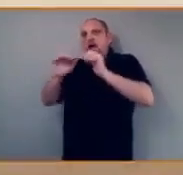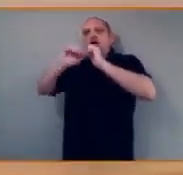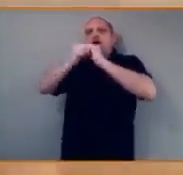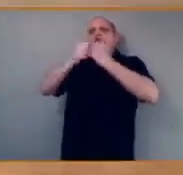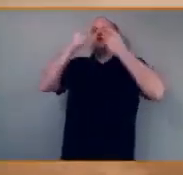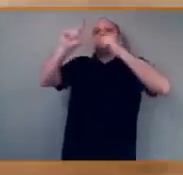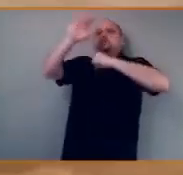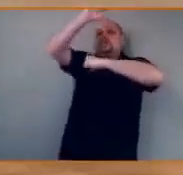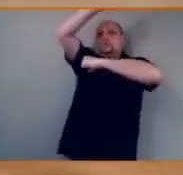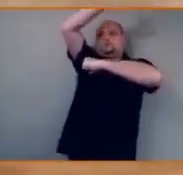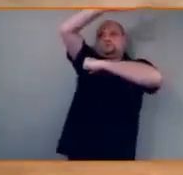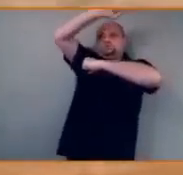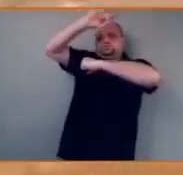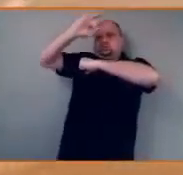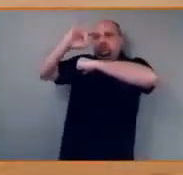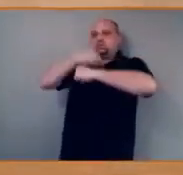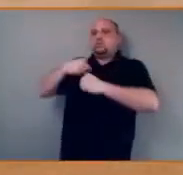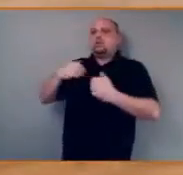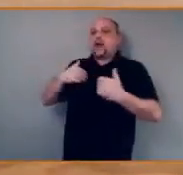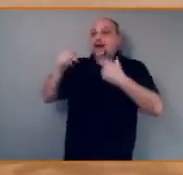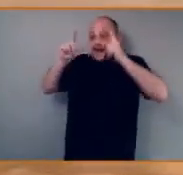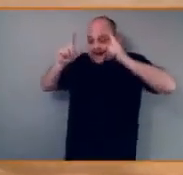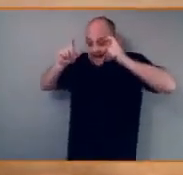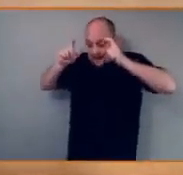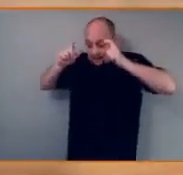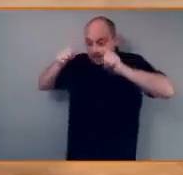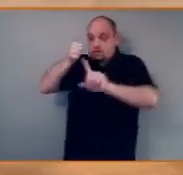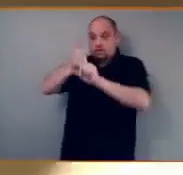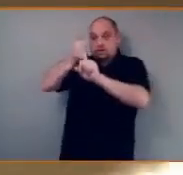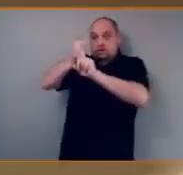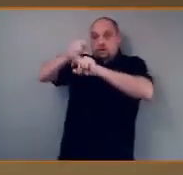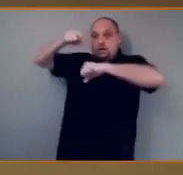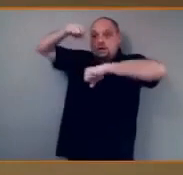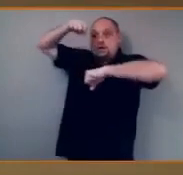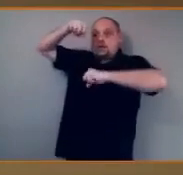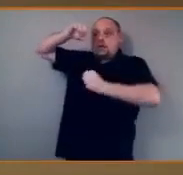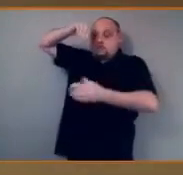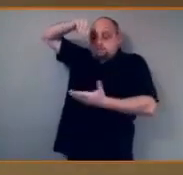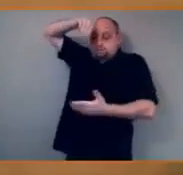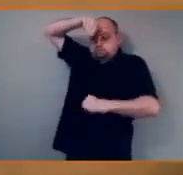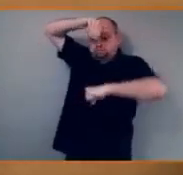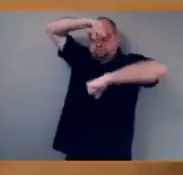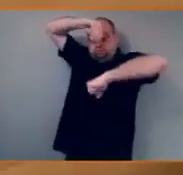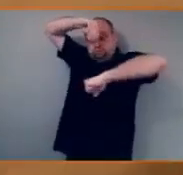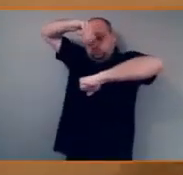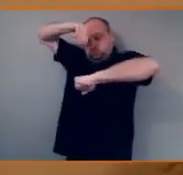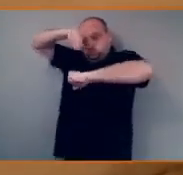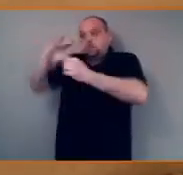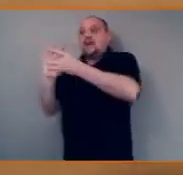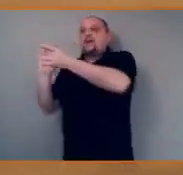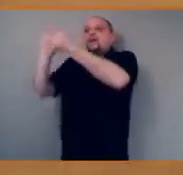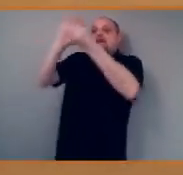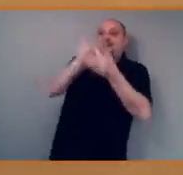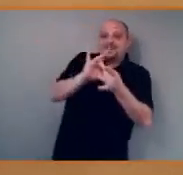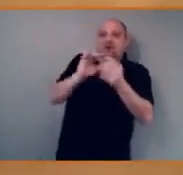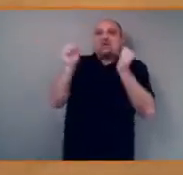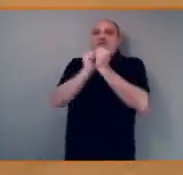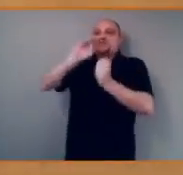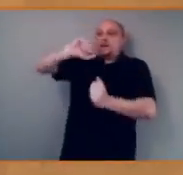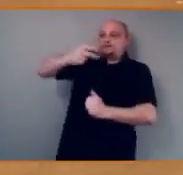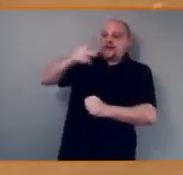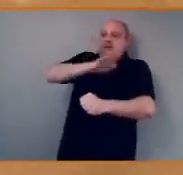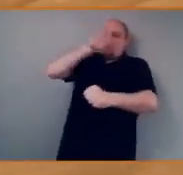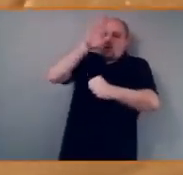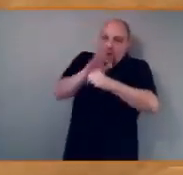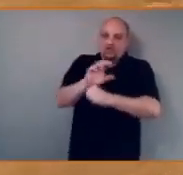we have a camera on board, and it's taking images and correlating that with a map that's on board and being able to better understand